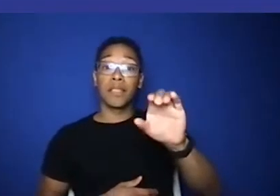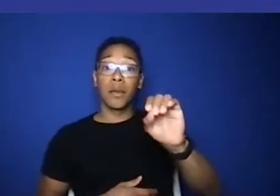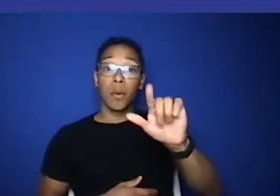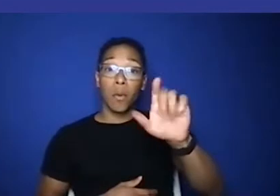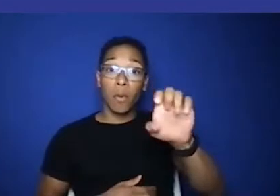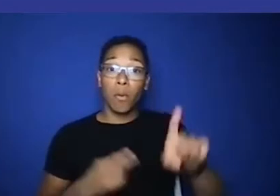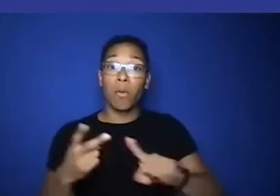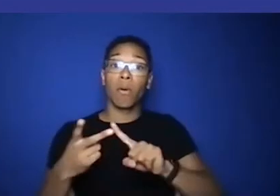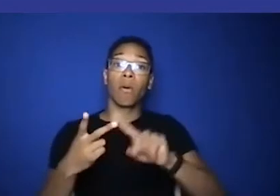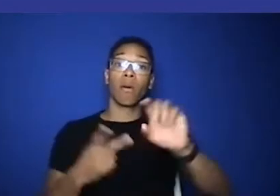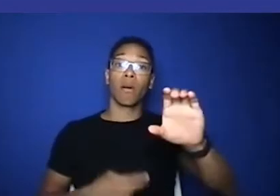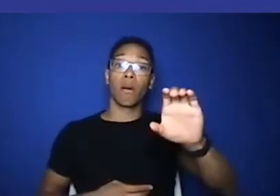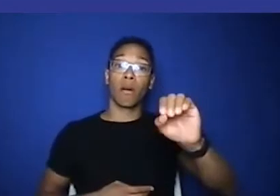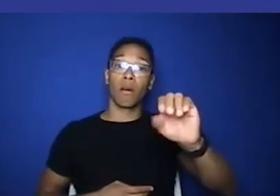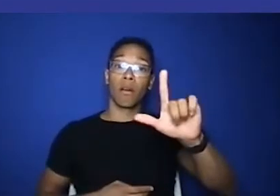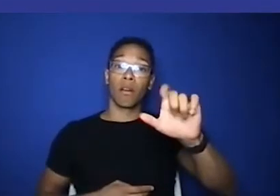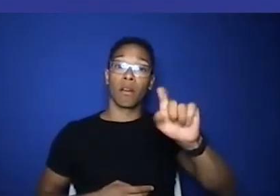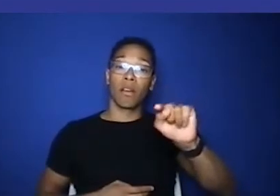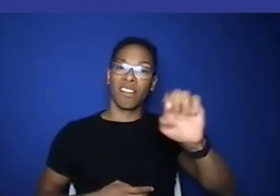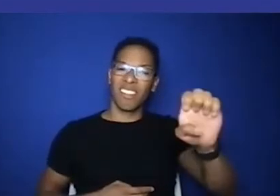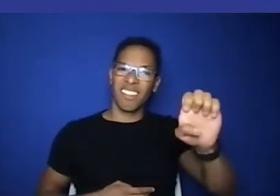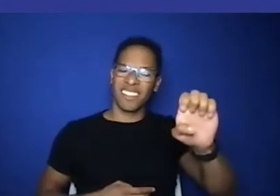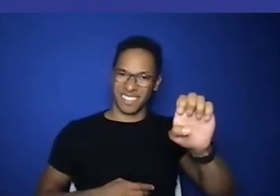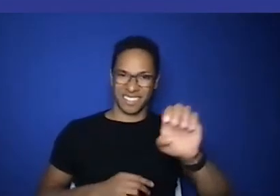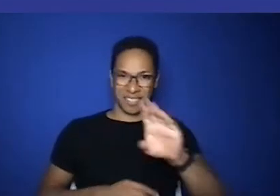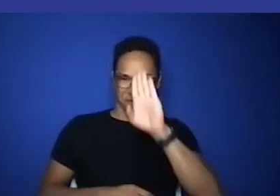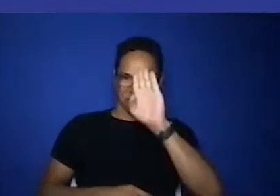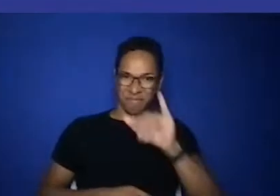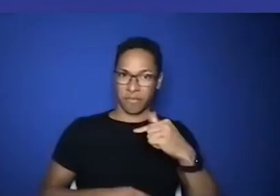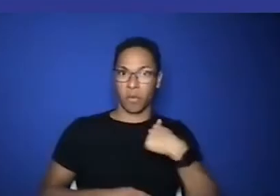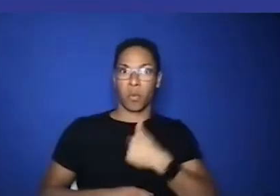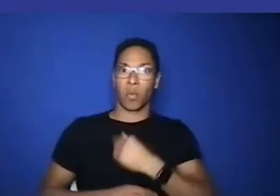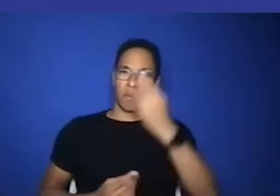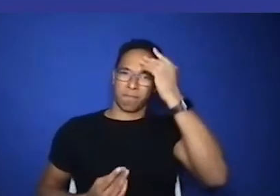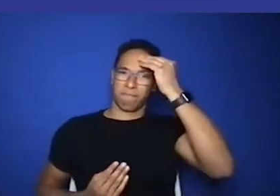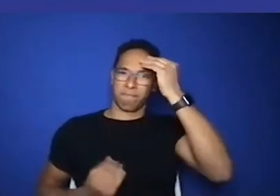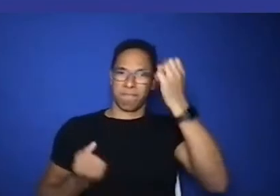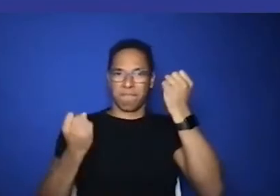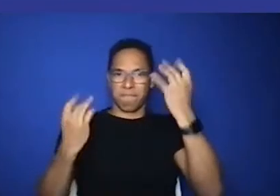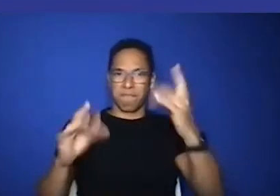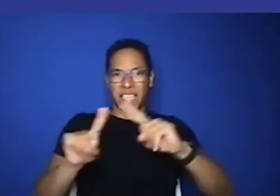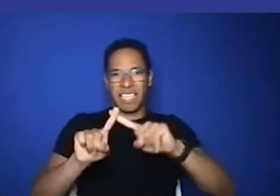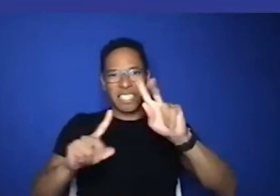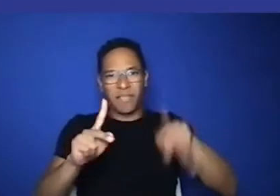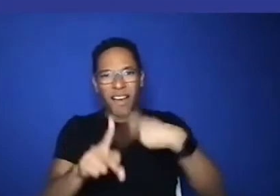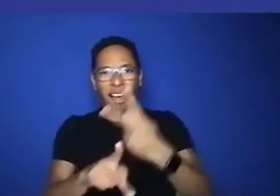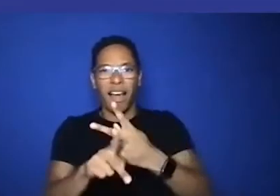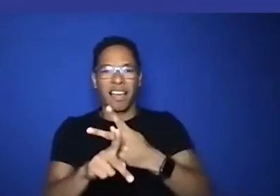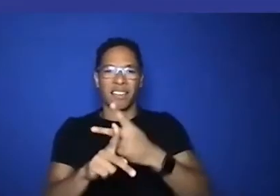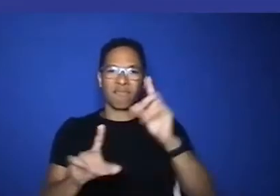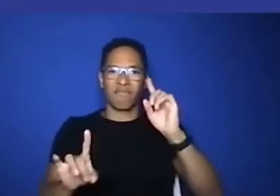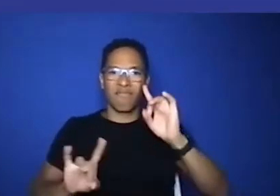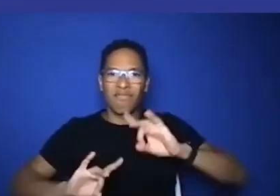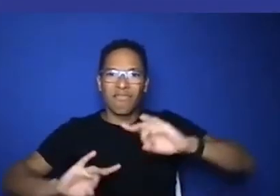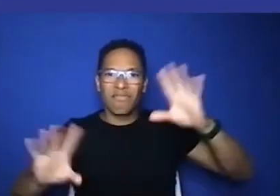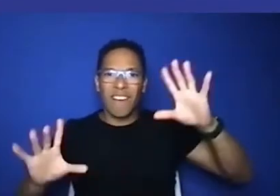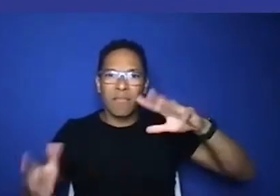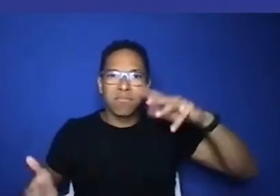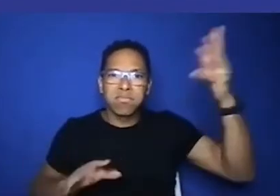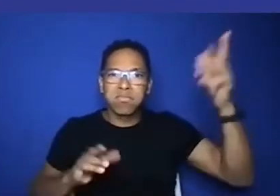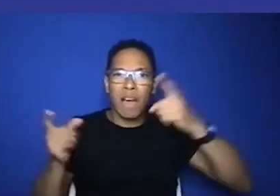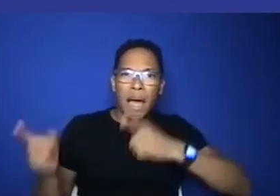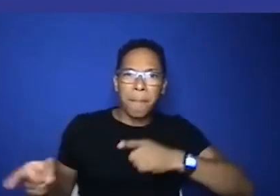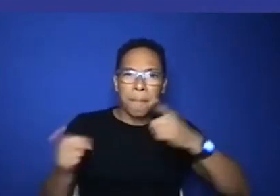these. I think we can think about all these different forms of violence that happen within these spaces, but one that kind of jumps to mind